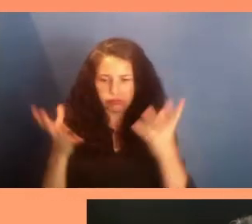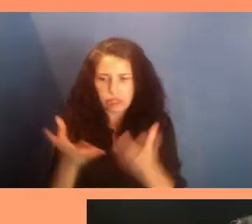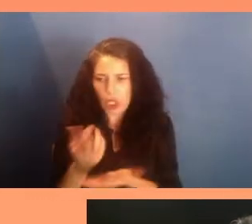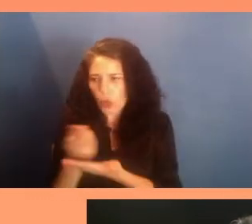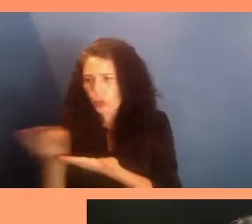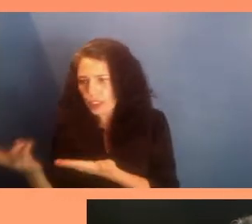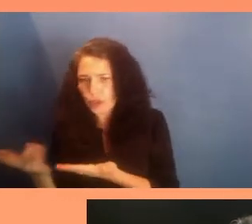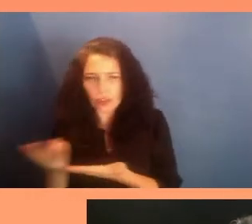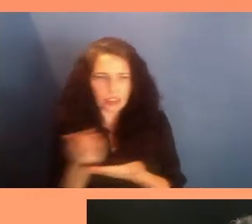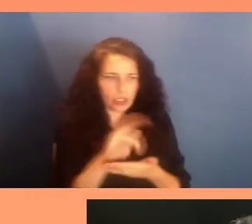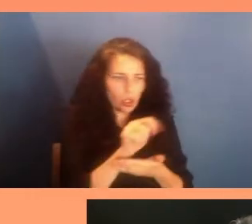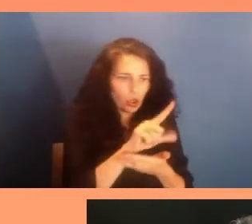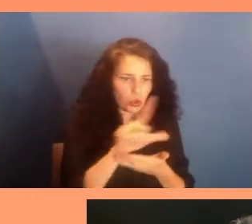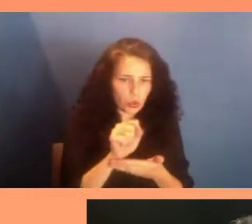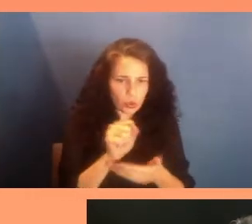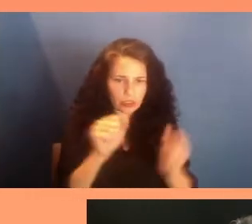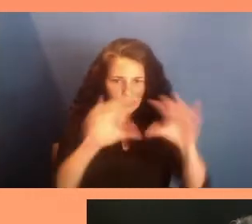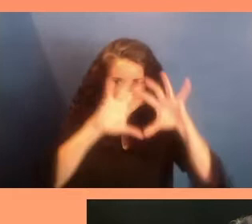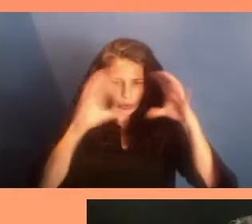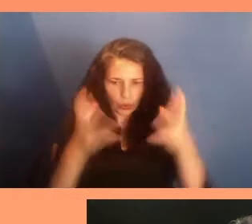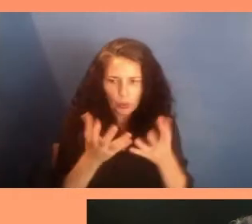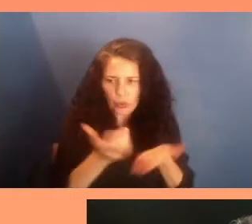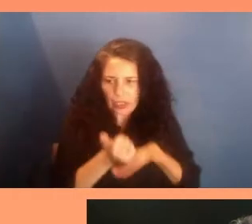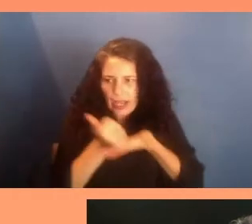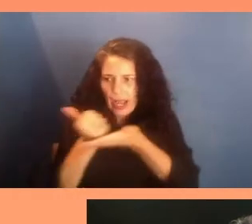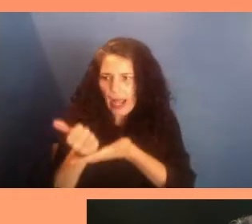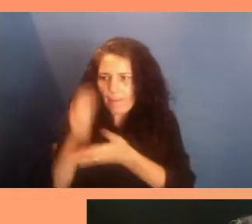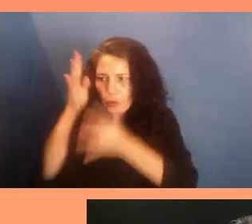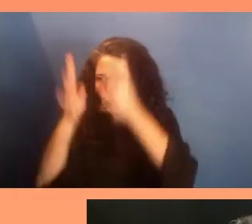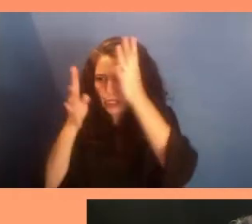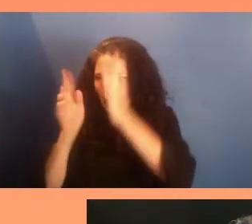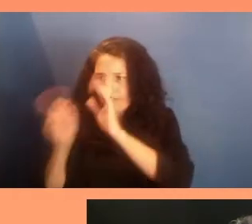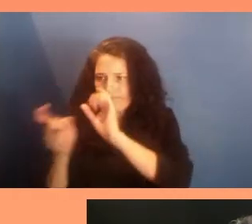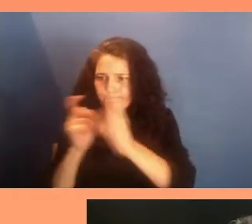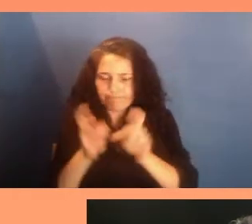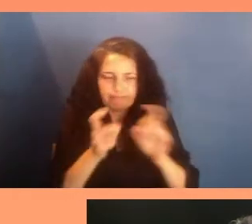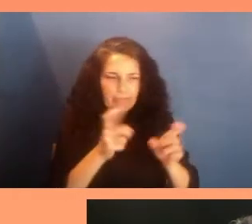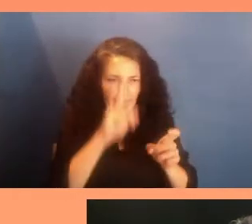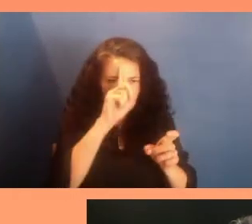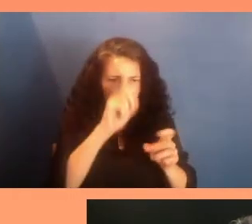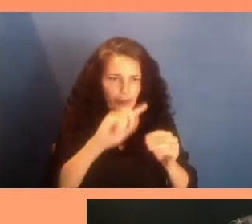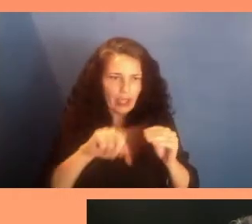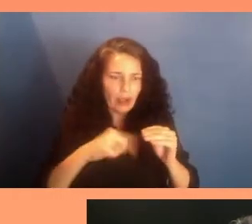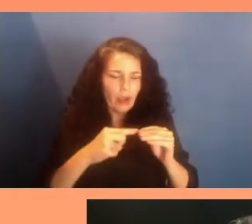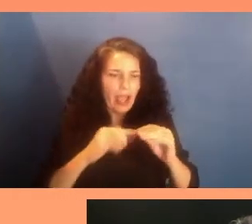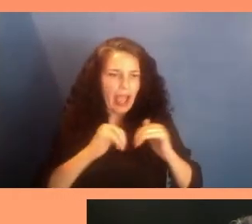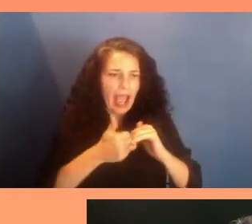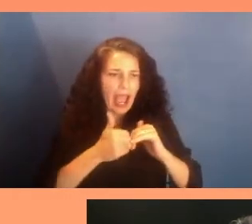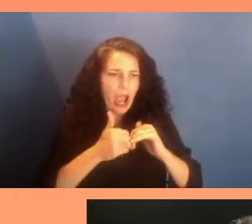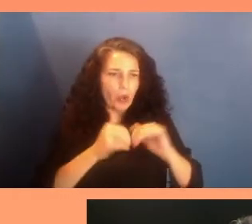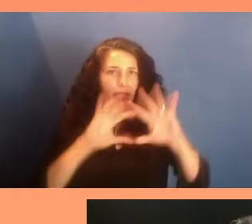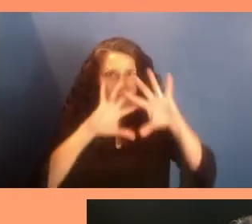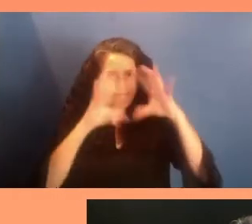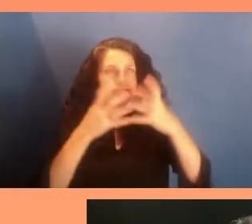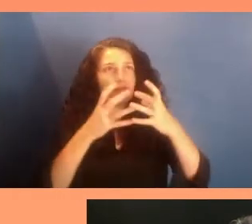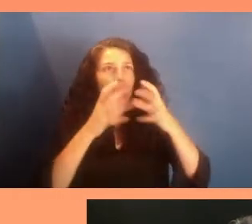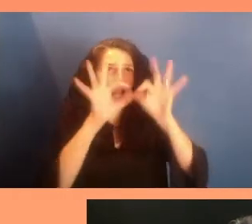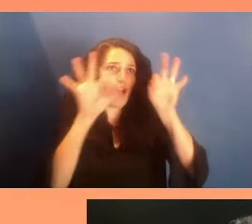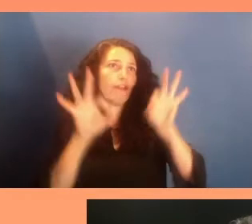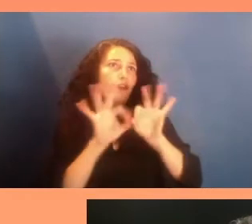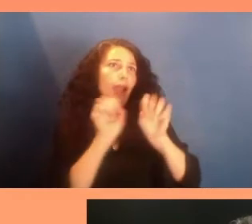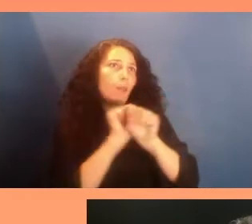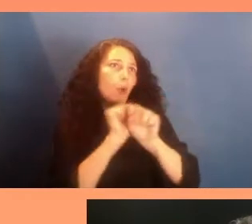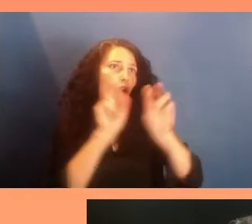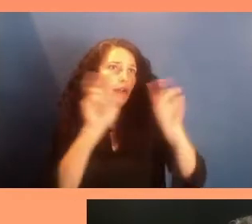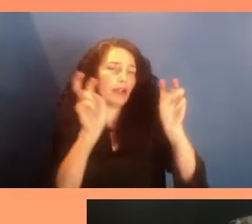might create together, to focusing on this idea about what would a framework for ethical and accountable